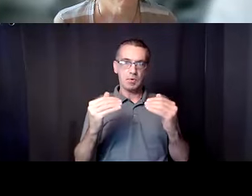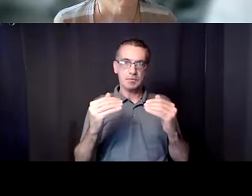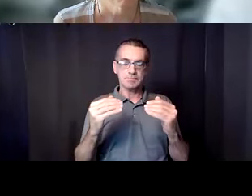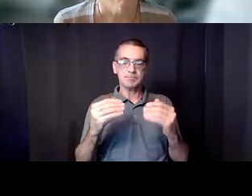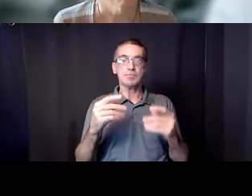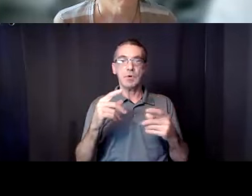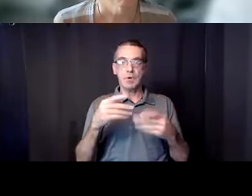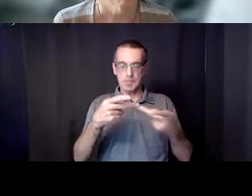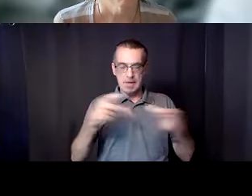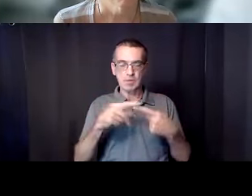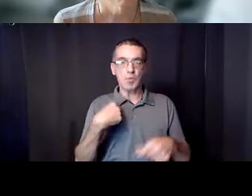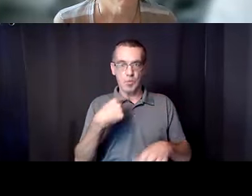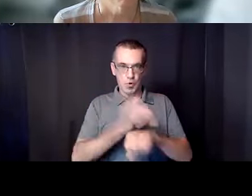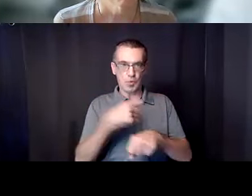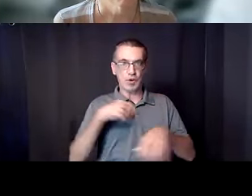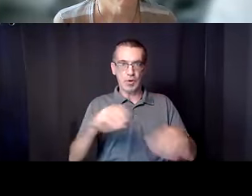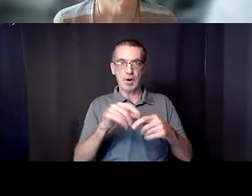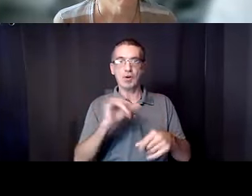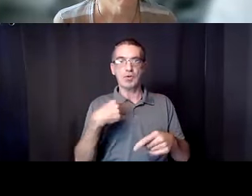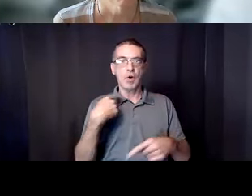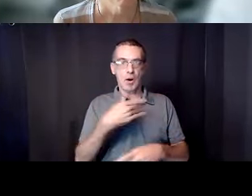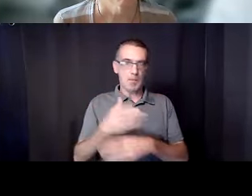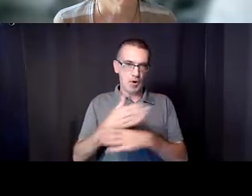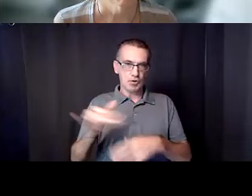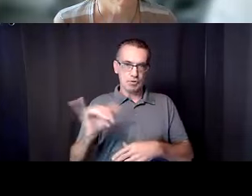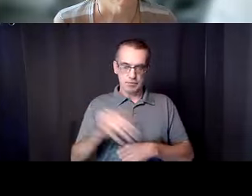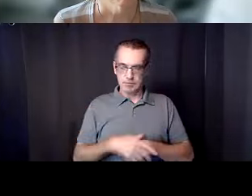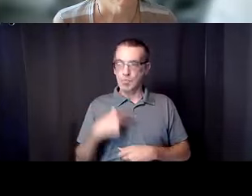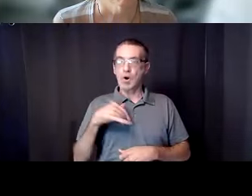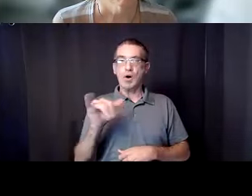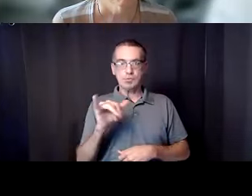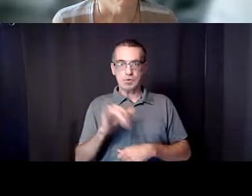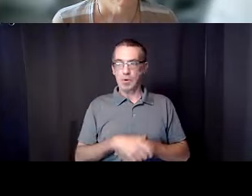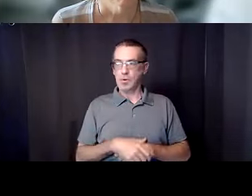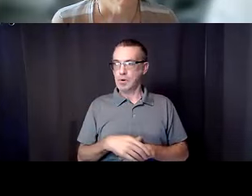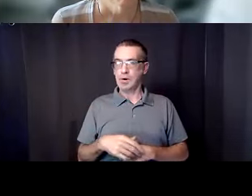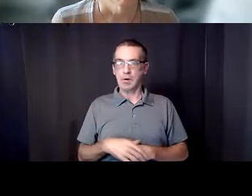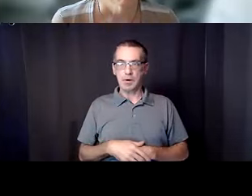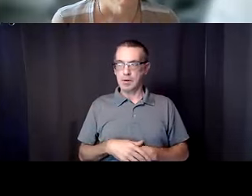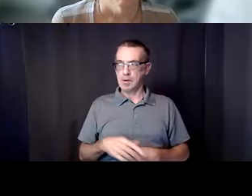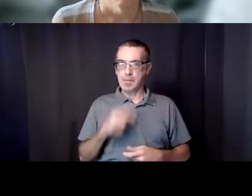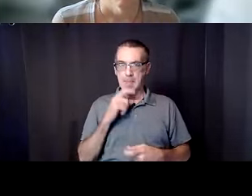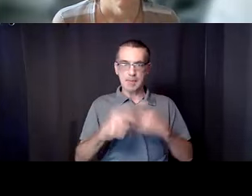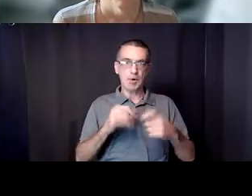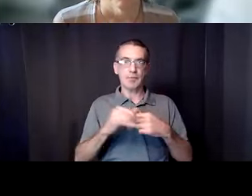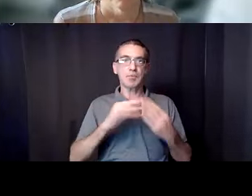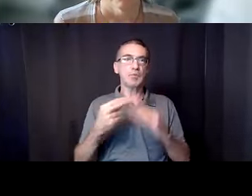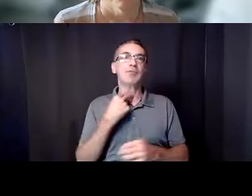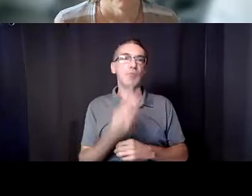to the work that we do and also for our partners. We are also advocates of community